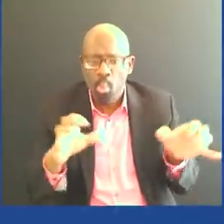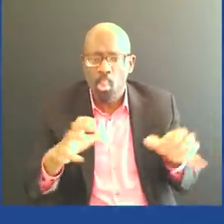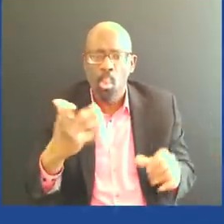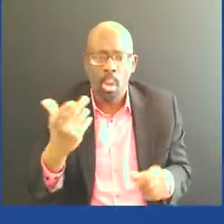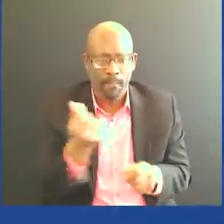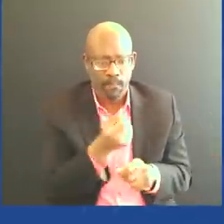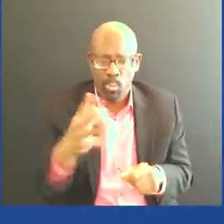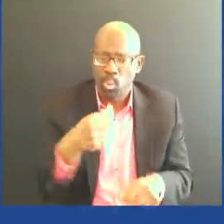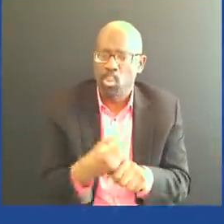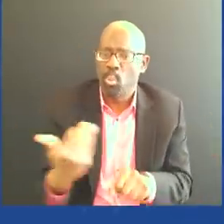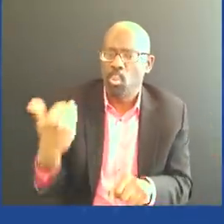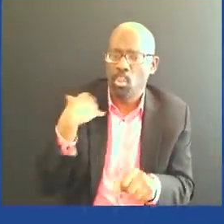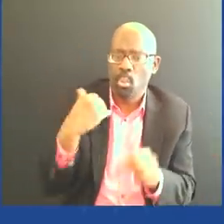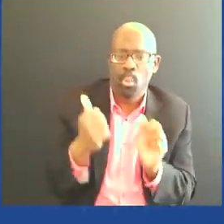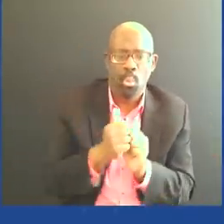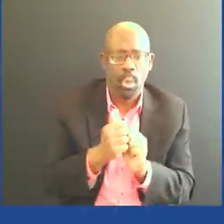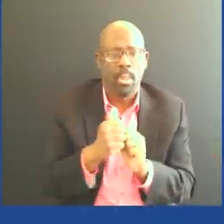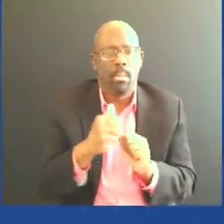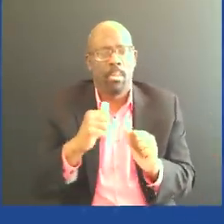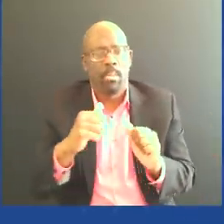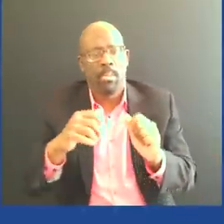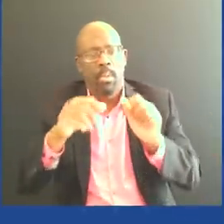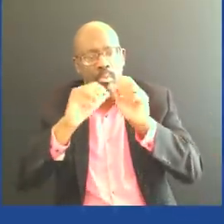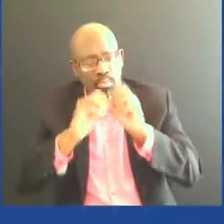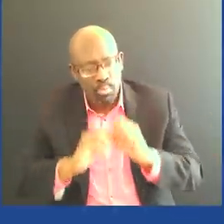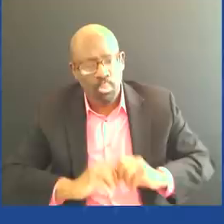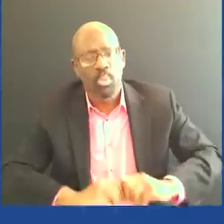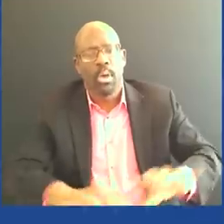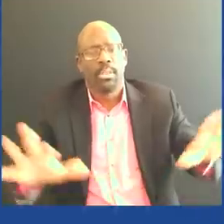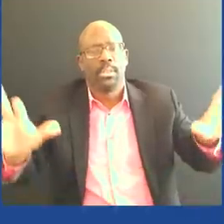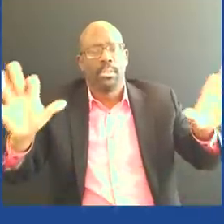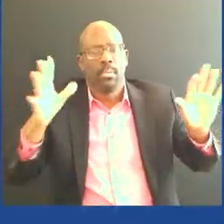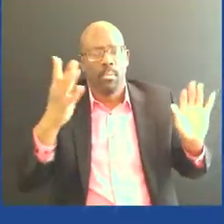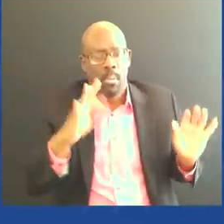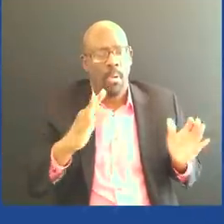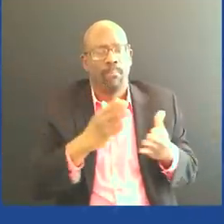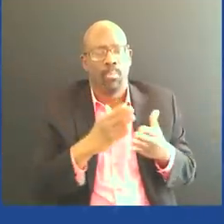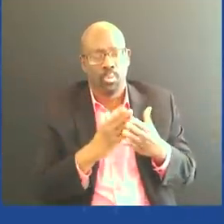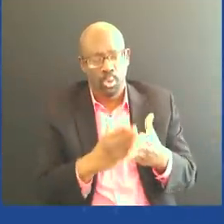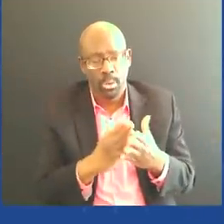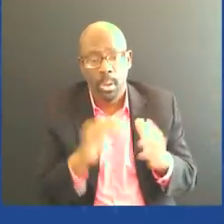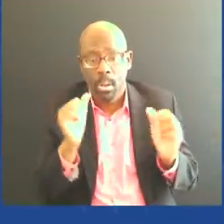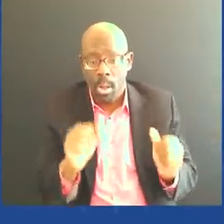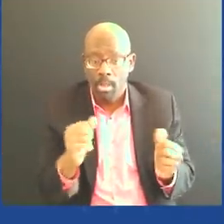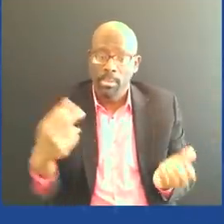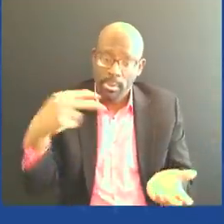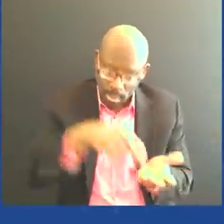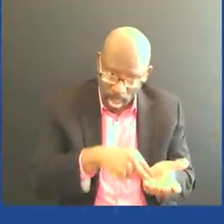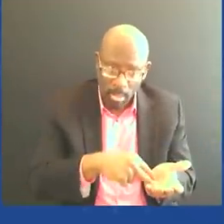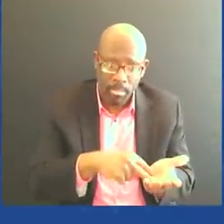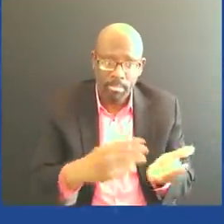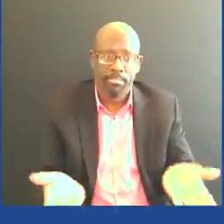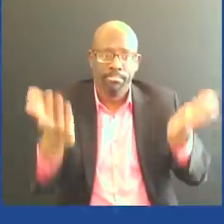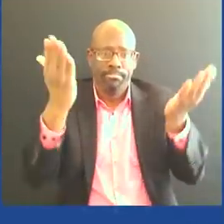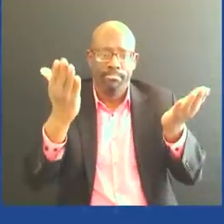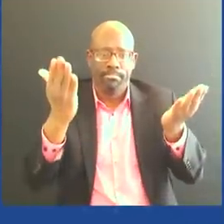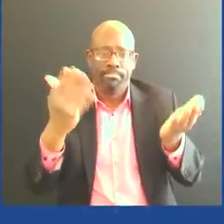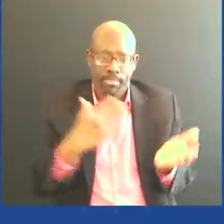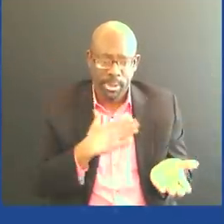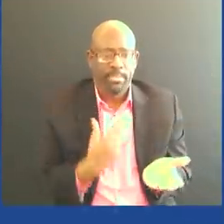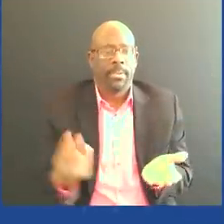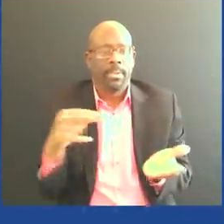everybody to stand. Everybody who's able to stand, just stand. We want to please stand. I want to ask you to take the hand of the person standing